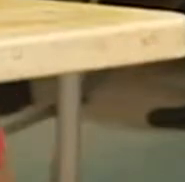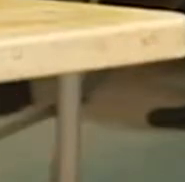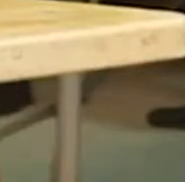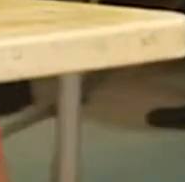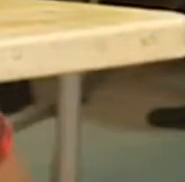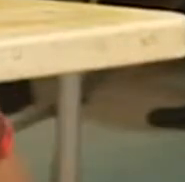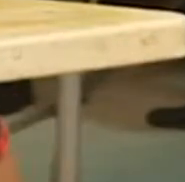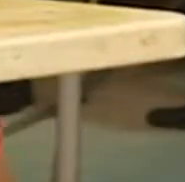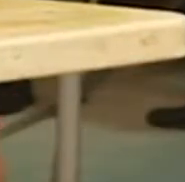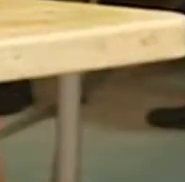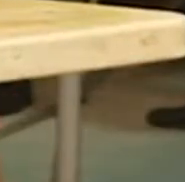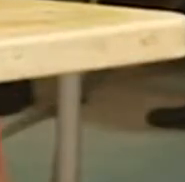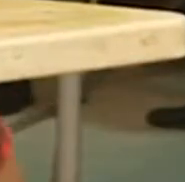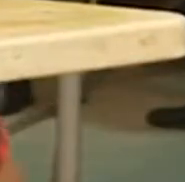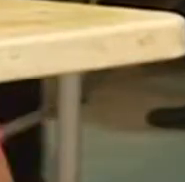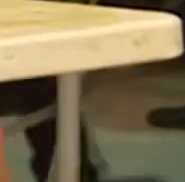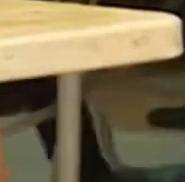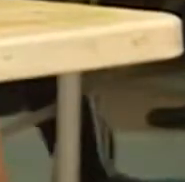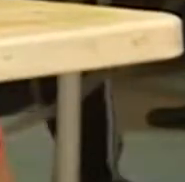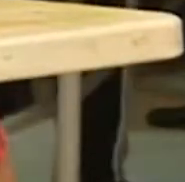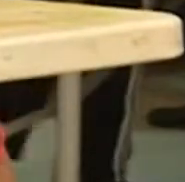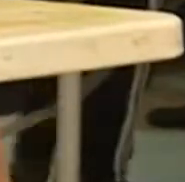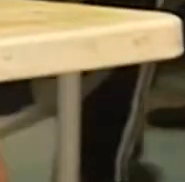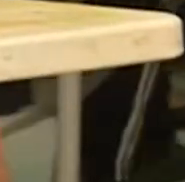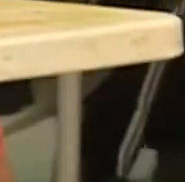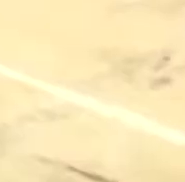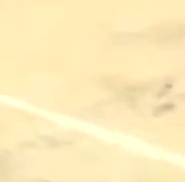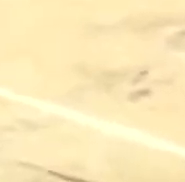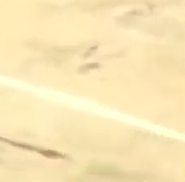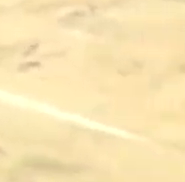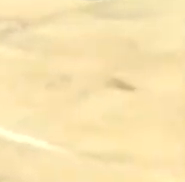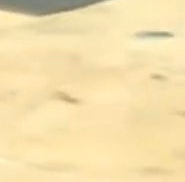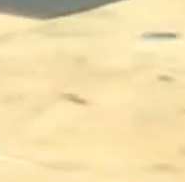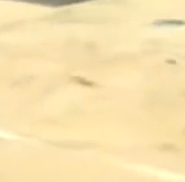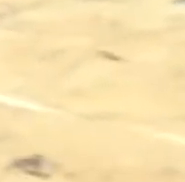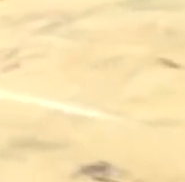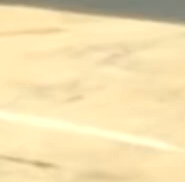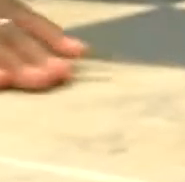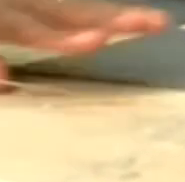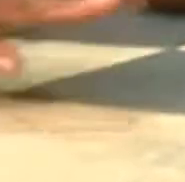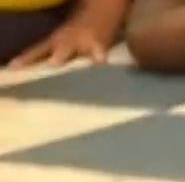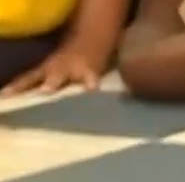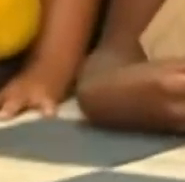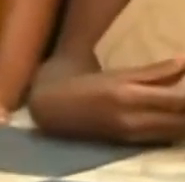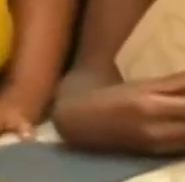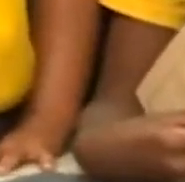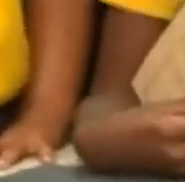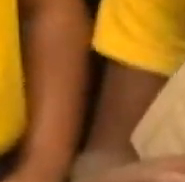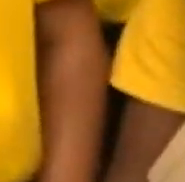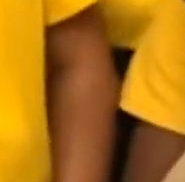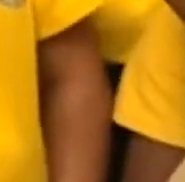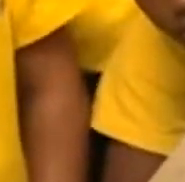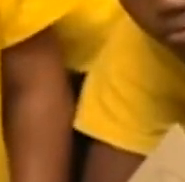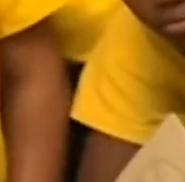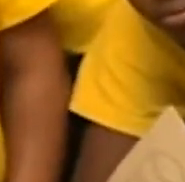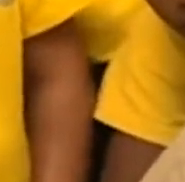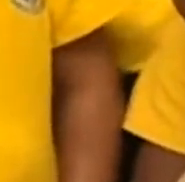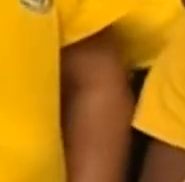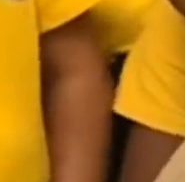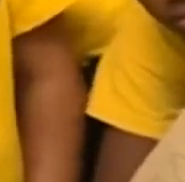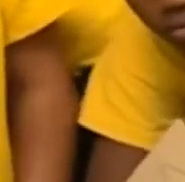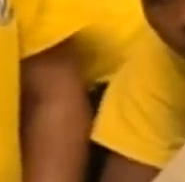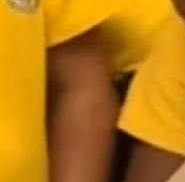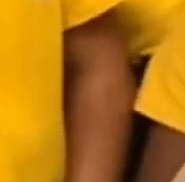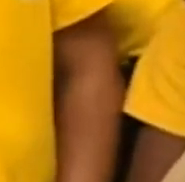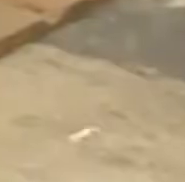my community because this is a God-given talent. Witnessing how Indigenous apprenticeship and community stewardship can and